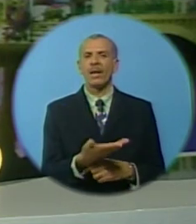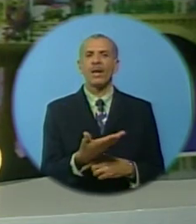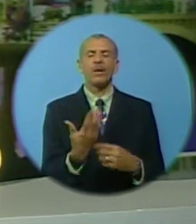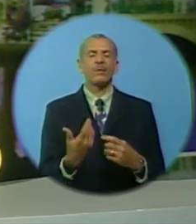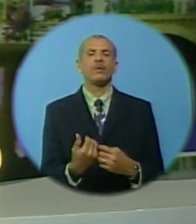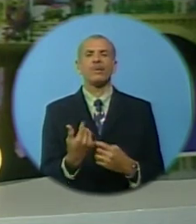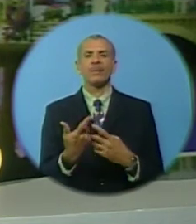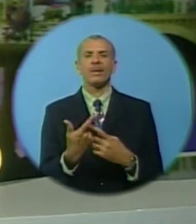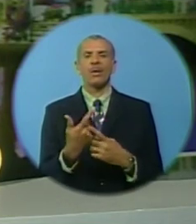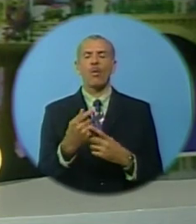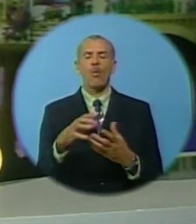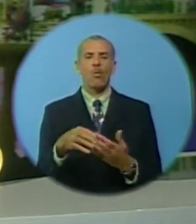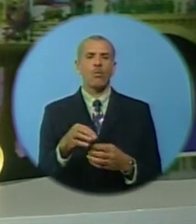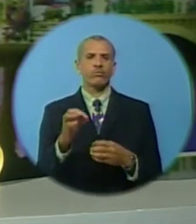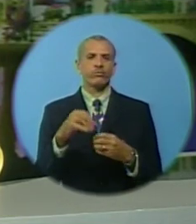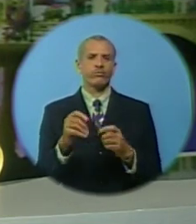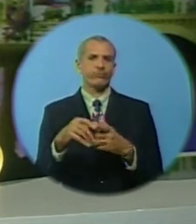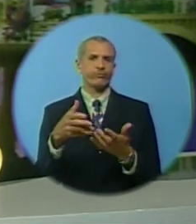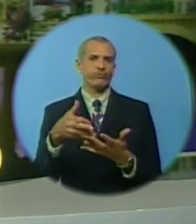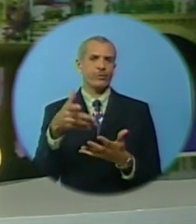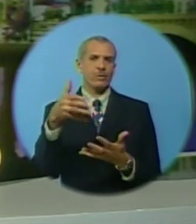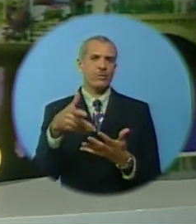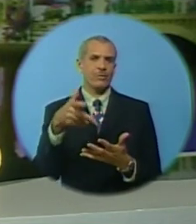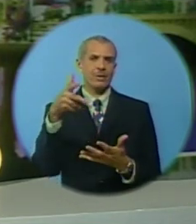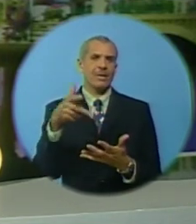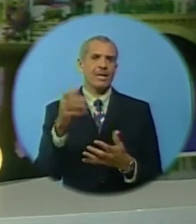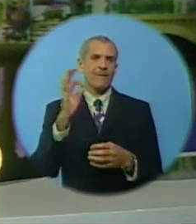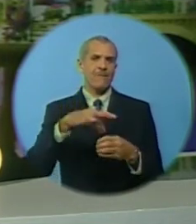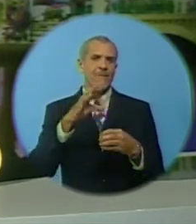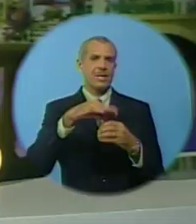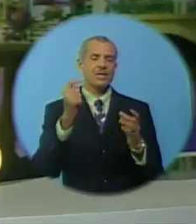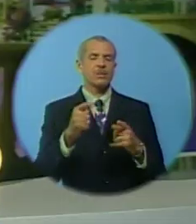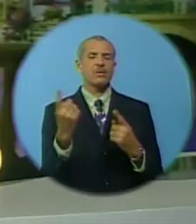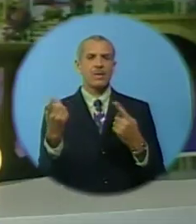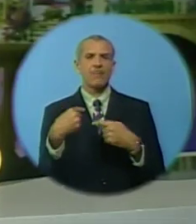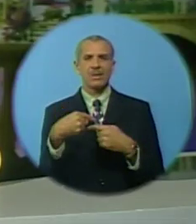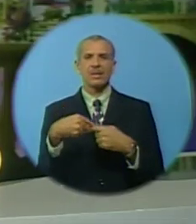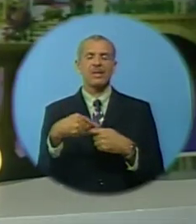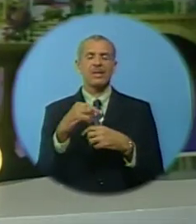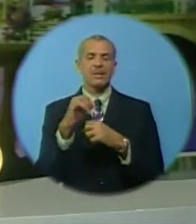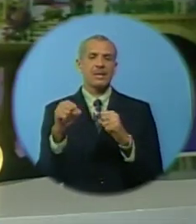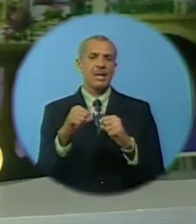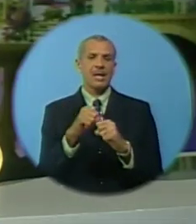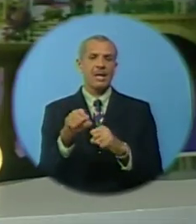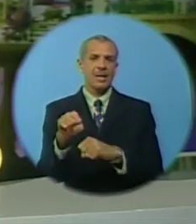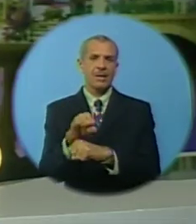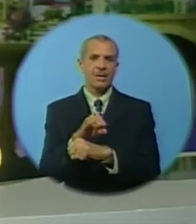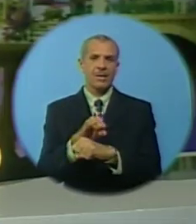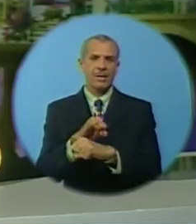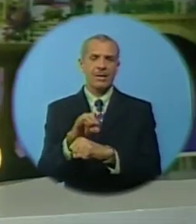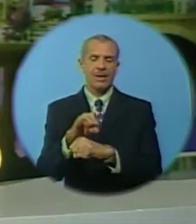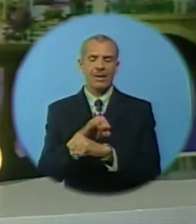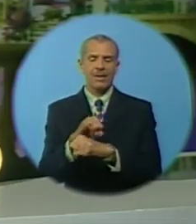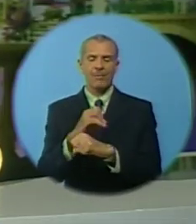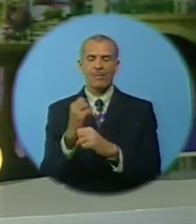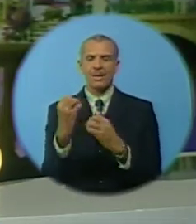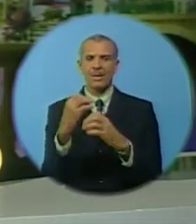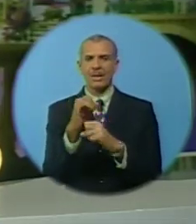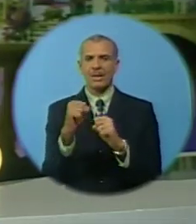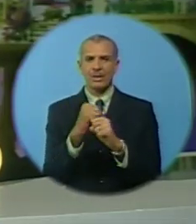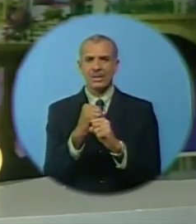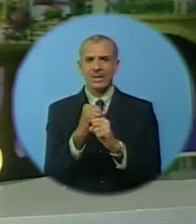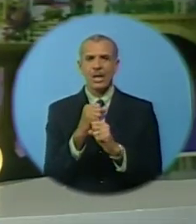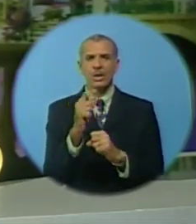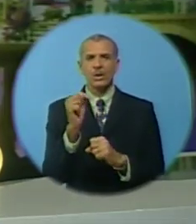coming from a multimillionaire who's been coming to the island for almost 50 years. Tony Dawson, a property